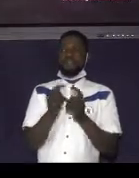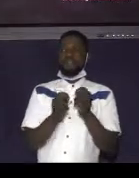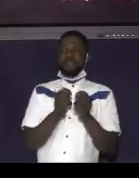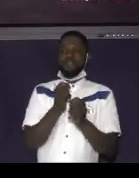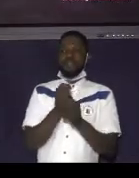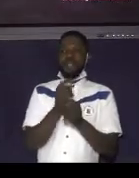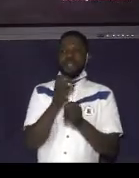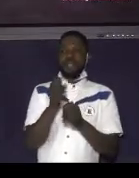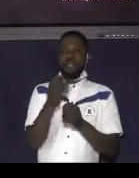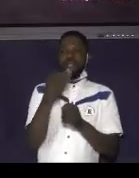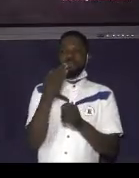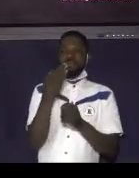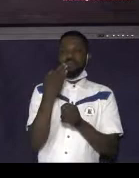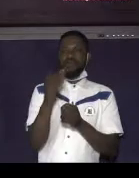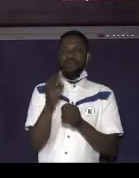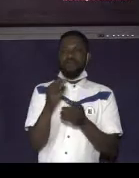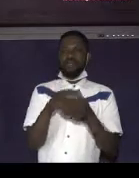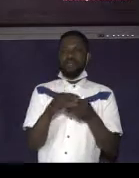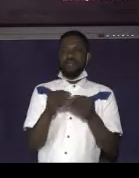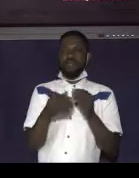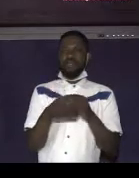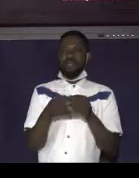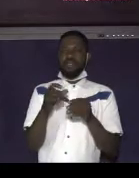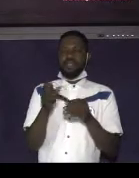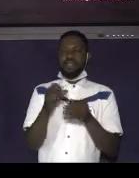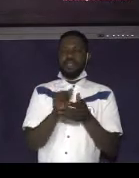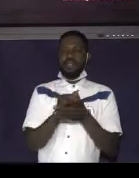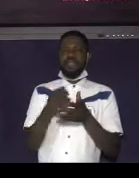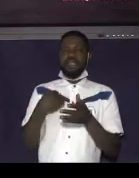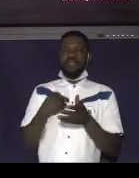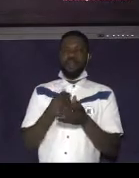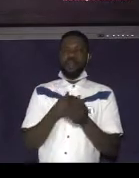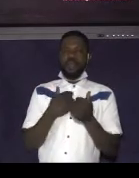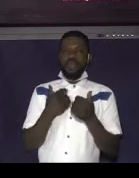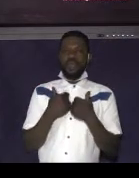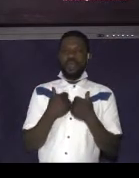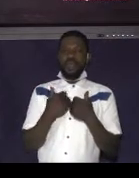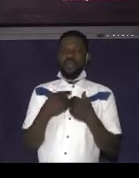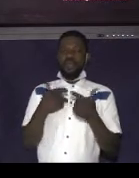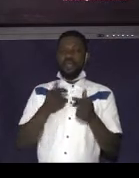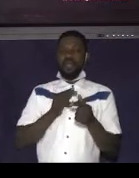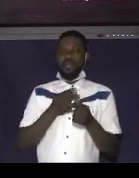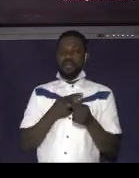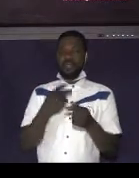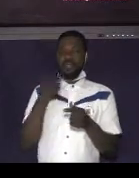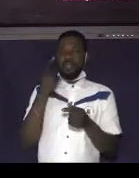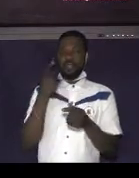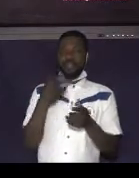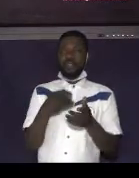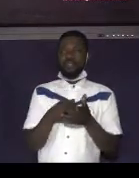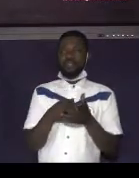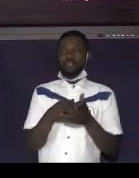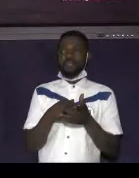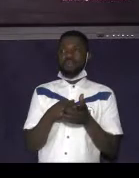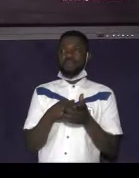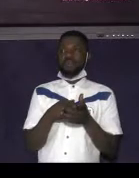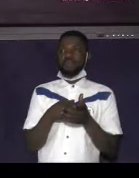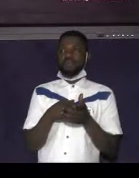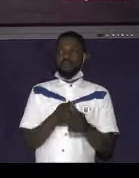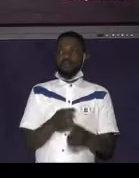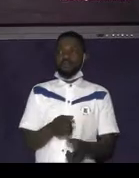Now let's look at the types of sentences that we have. Let's look at the types of sentences that we